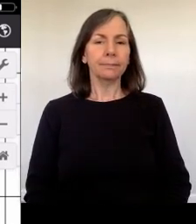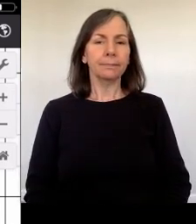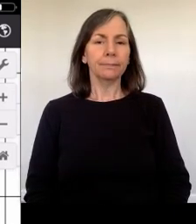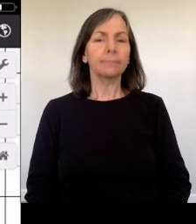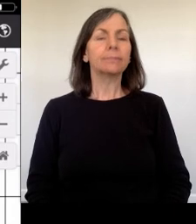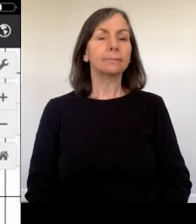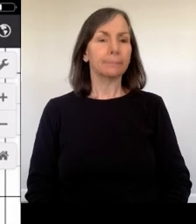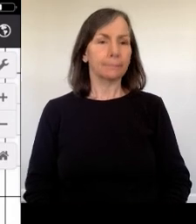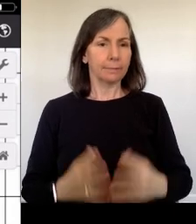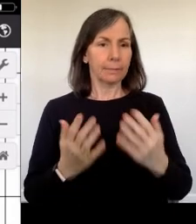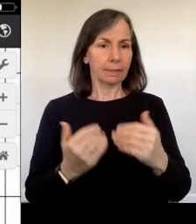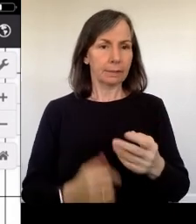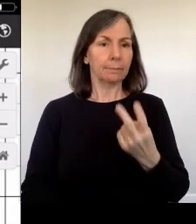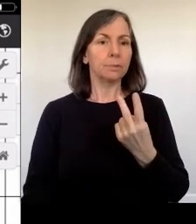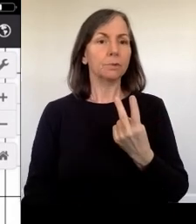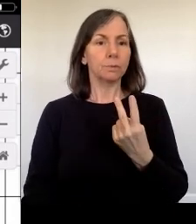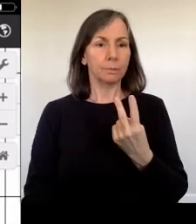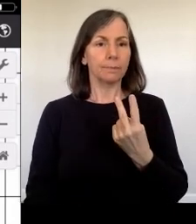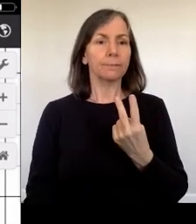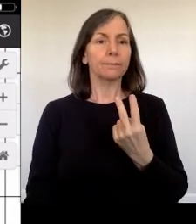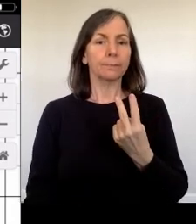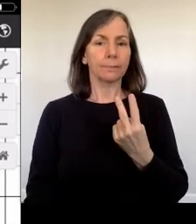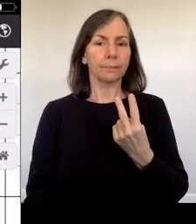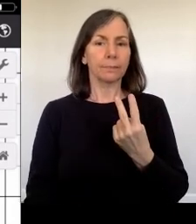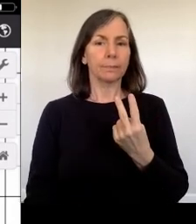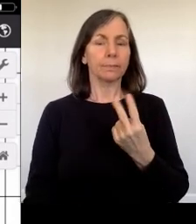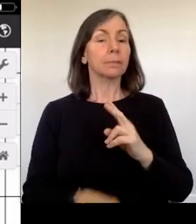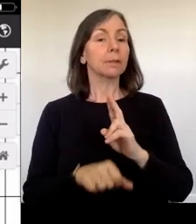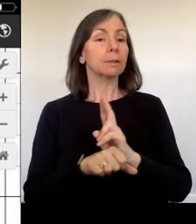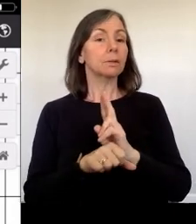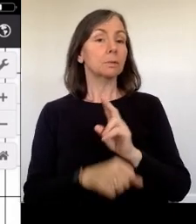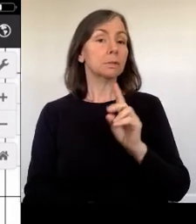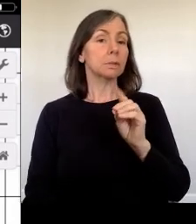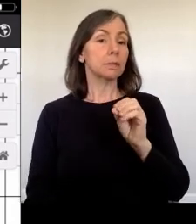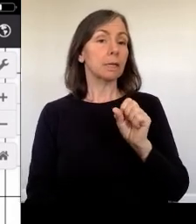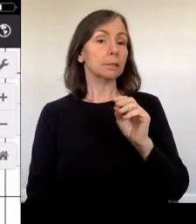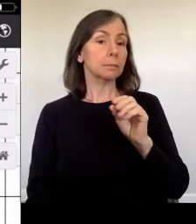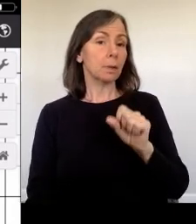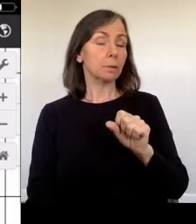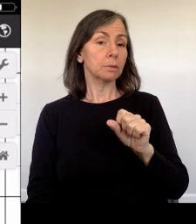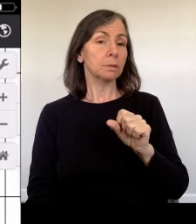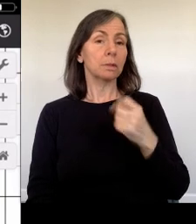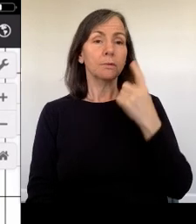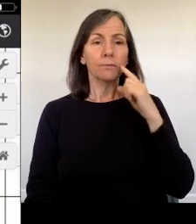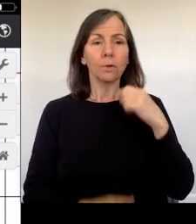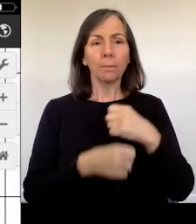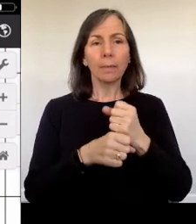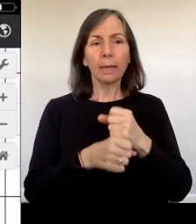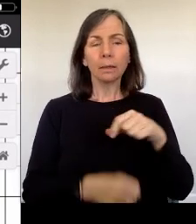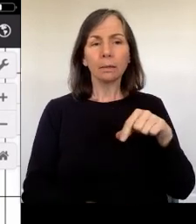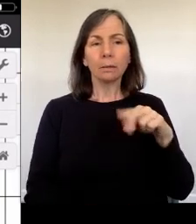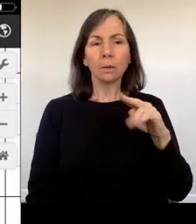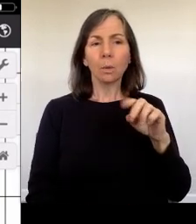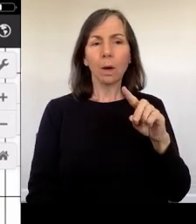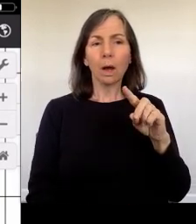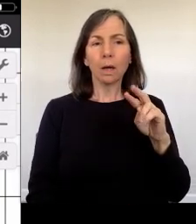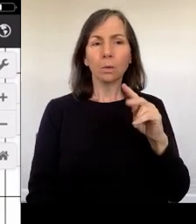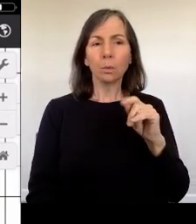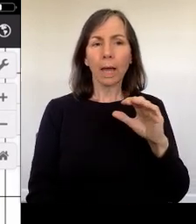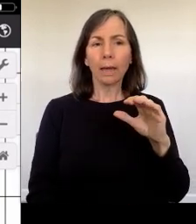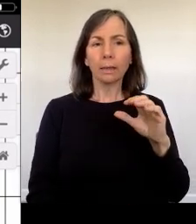Step 2. Use Desmos to make a quadratic regression. In other